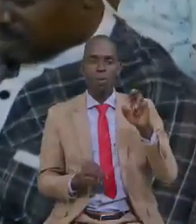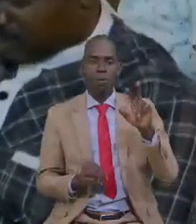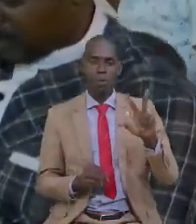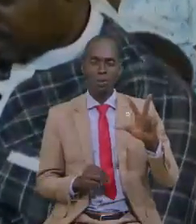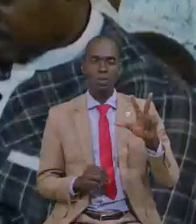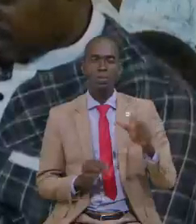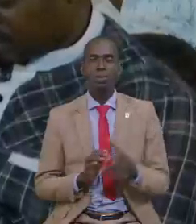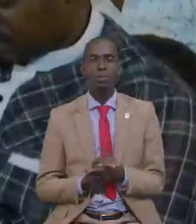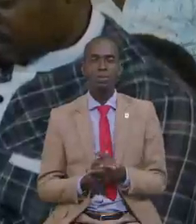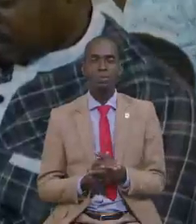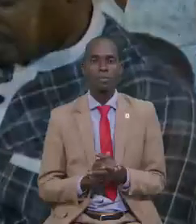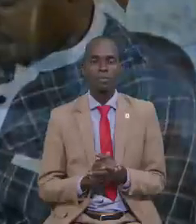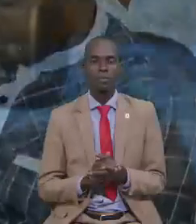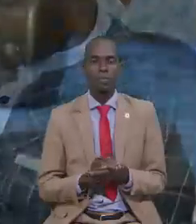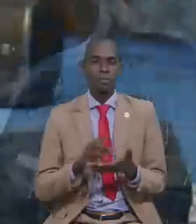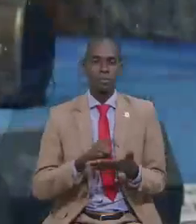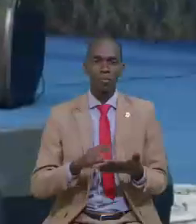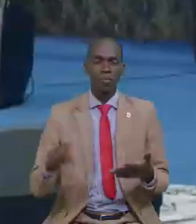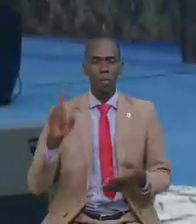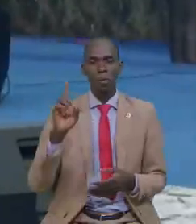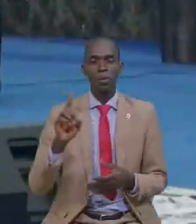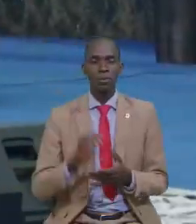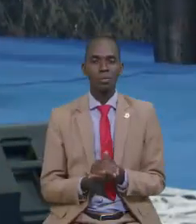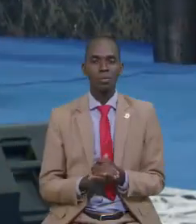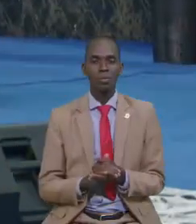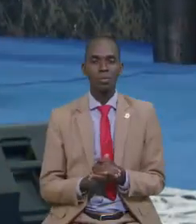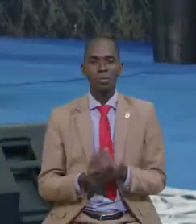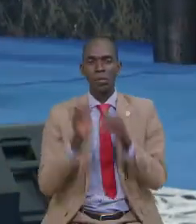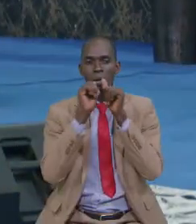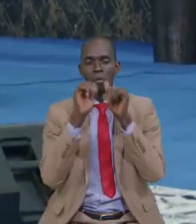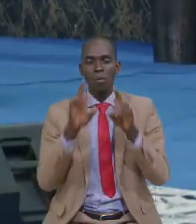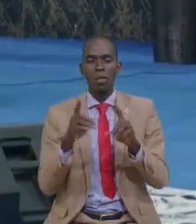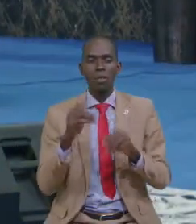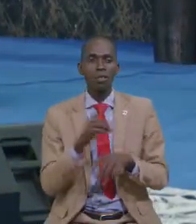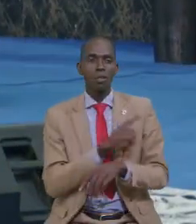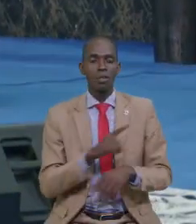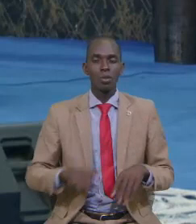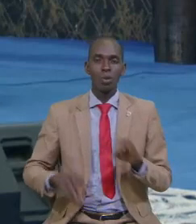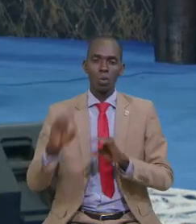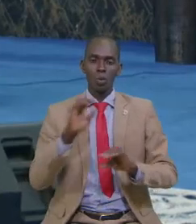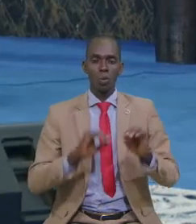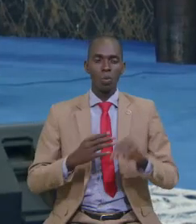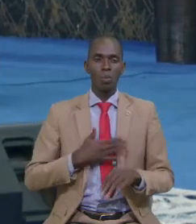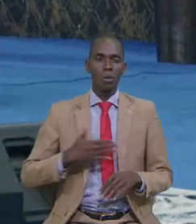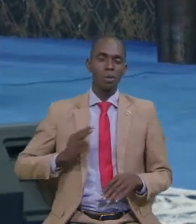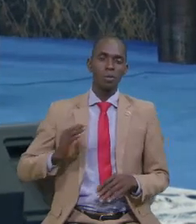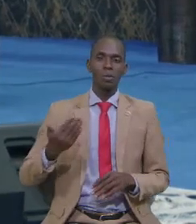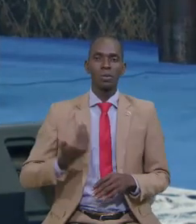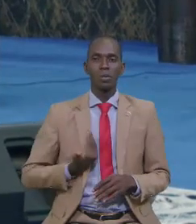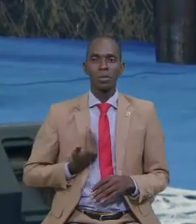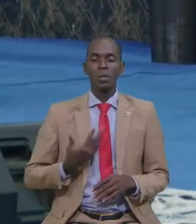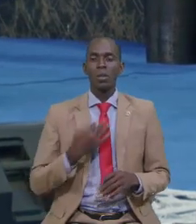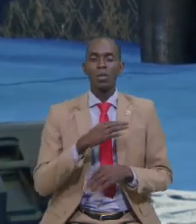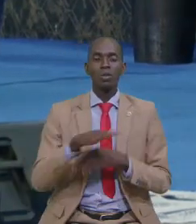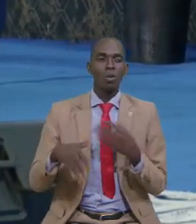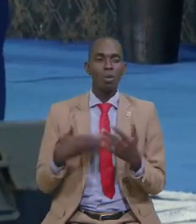Psalm 103. And I'm reading from verse 1. Bless the Lord, O my soul, and